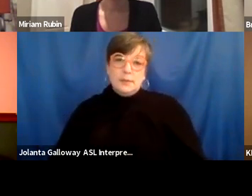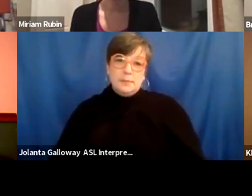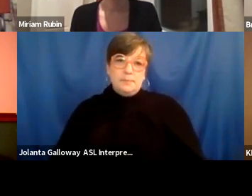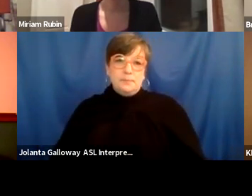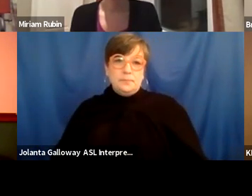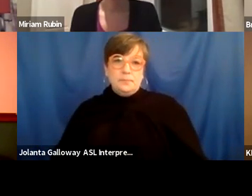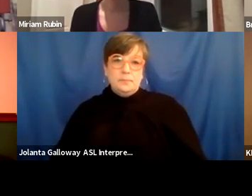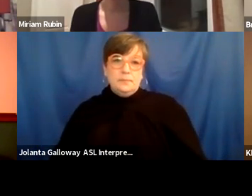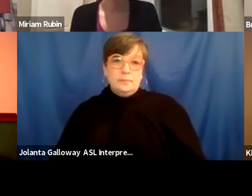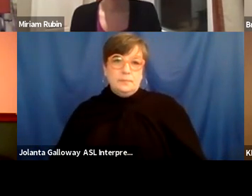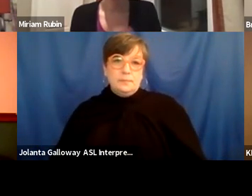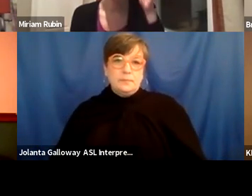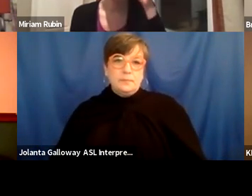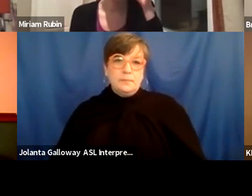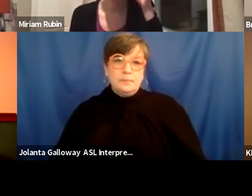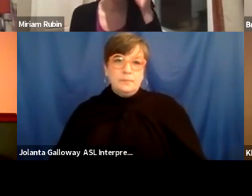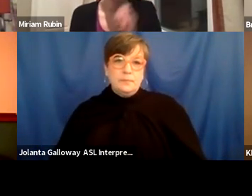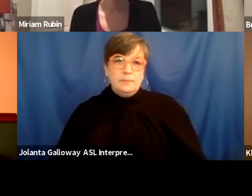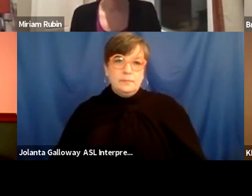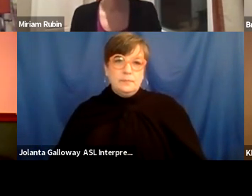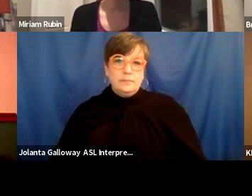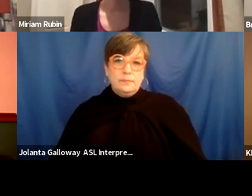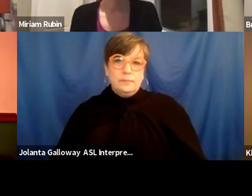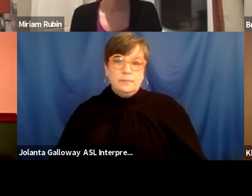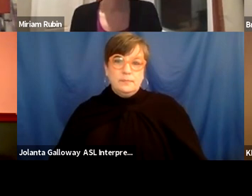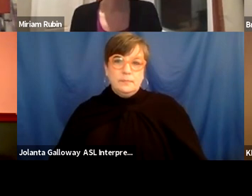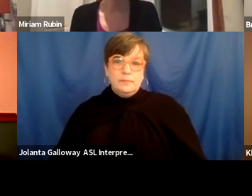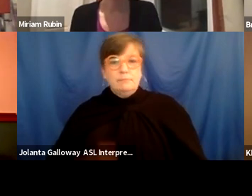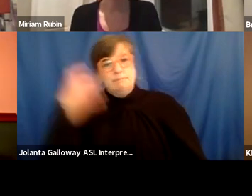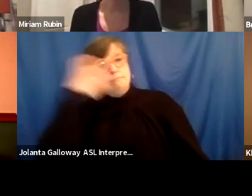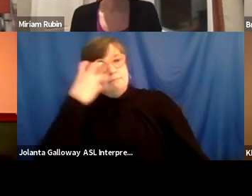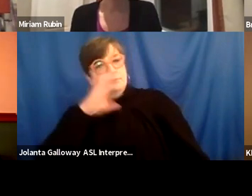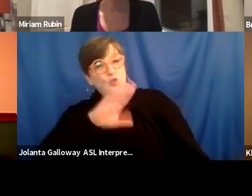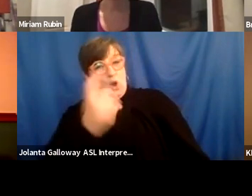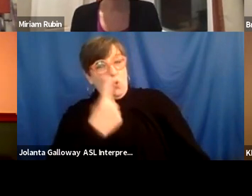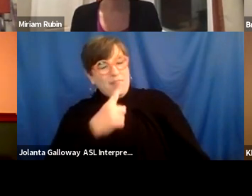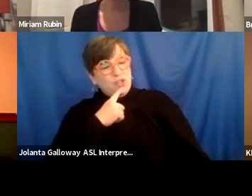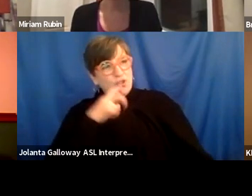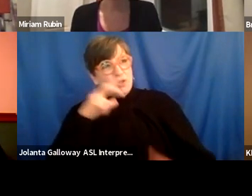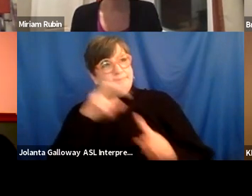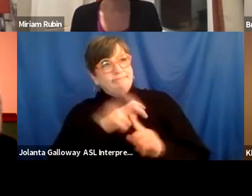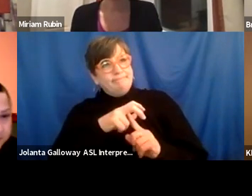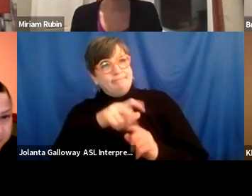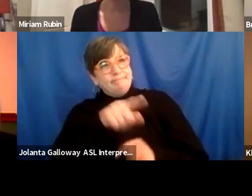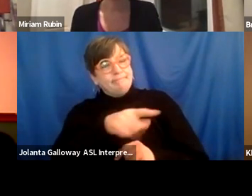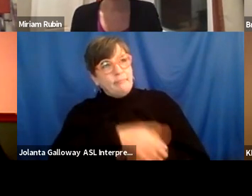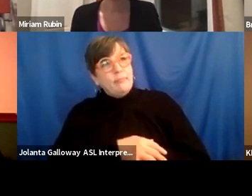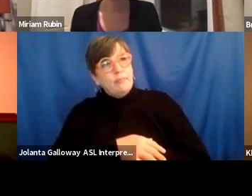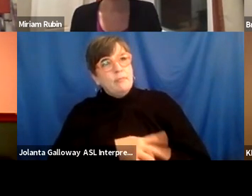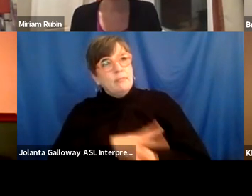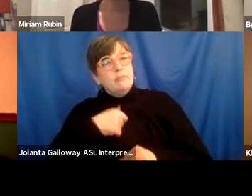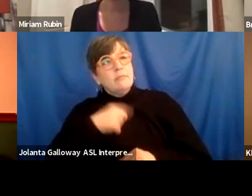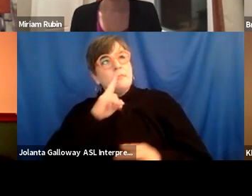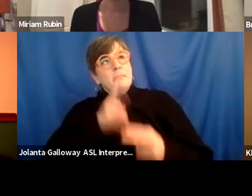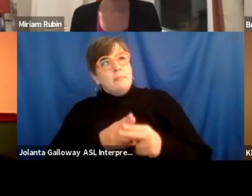I think that's an amazing question. And, you know, I mentioned at the start of this that, you know,